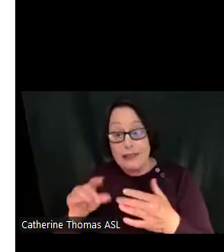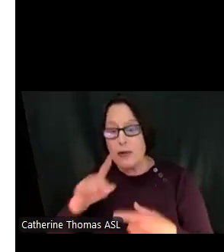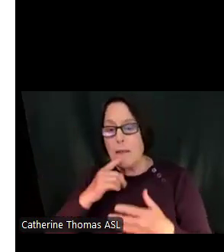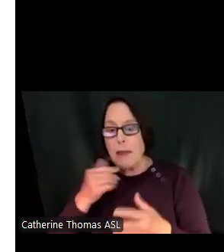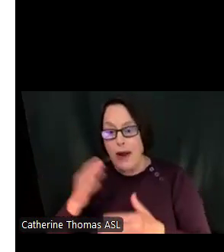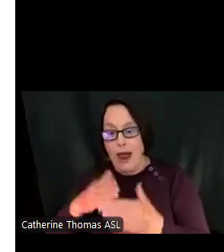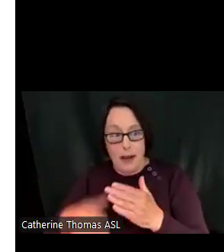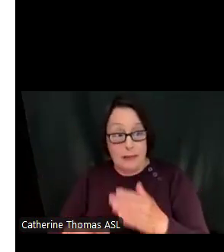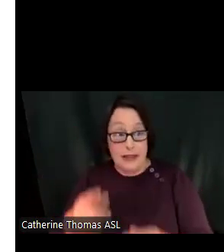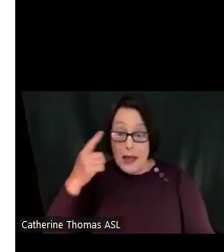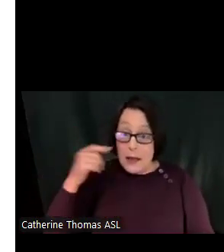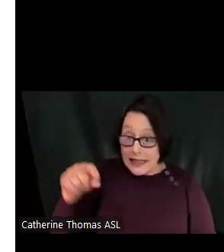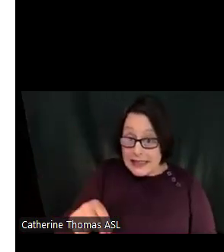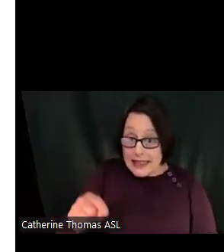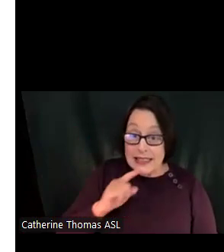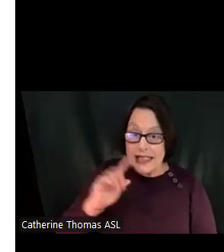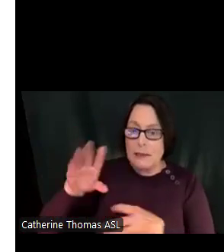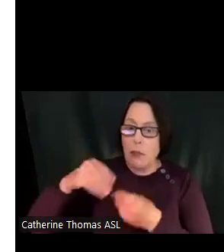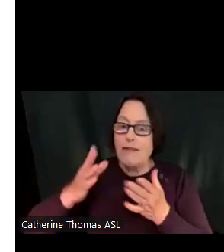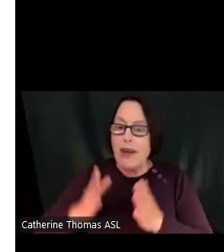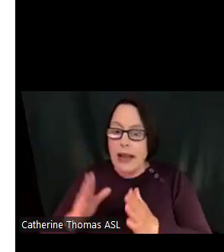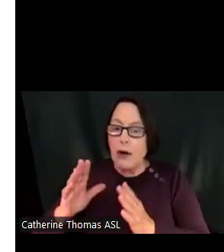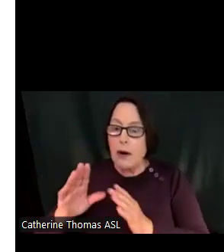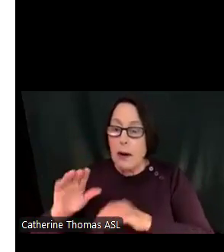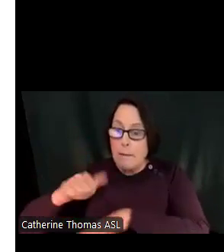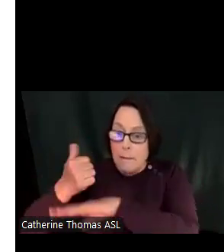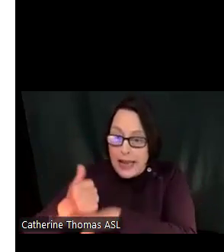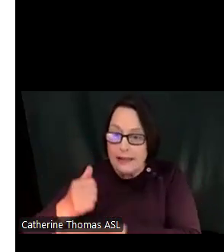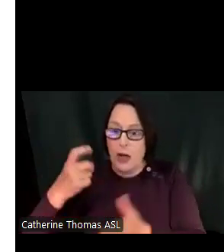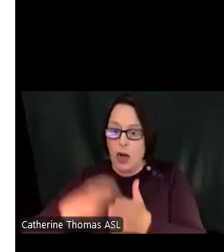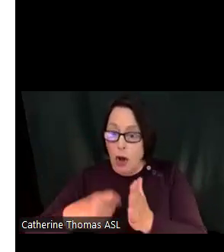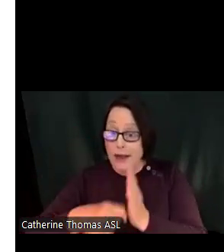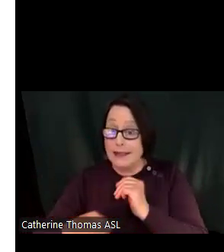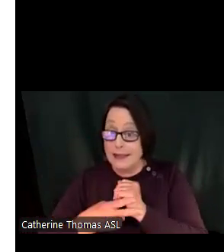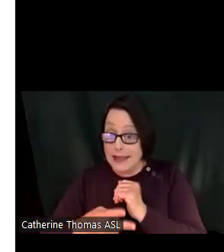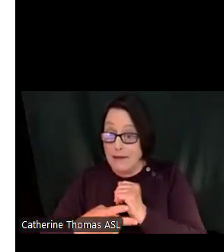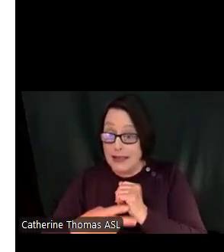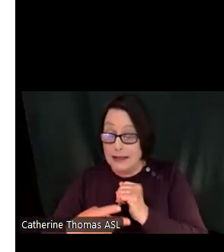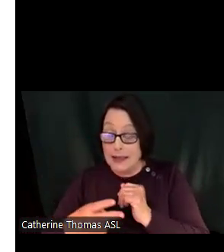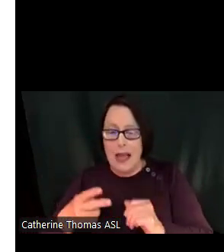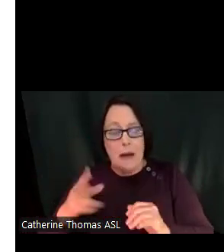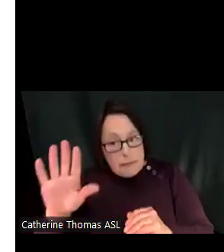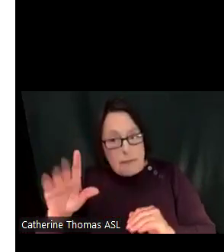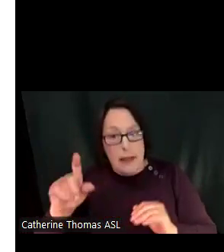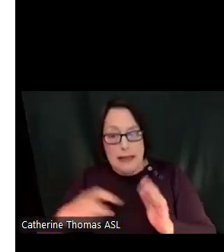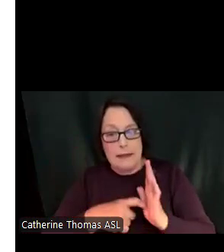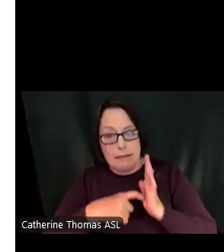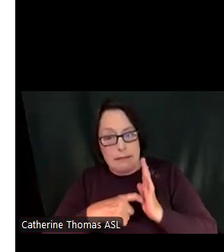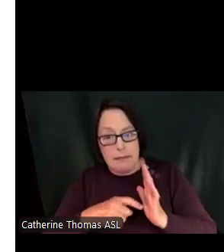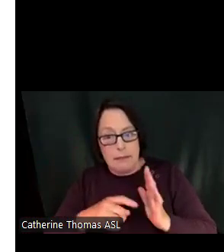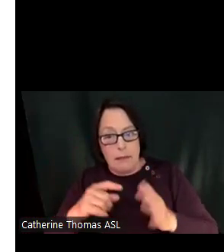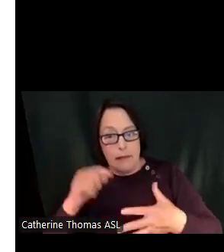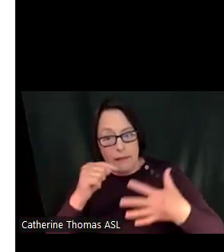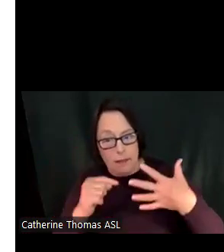Since this program is a provider-based cost savings program, there are specific requirements that must be met in order for a request